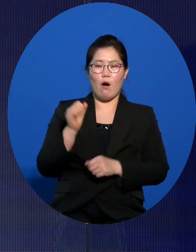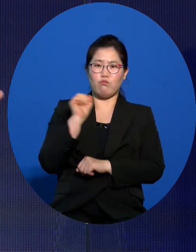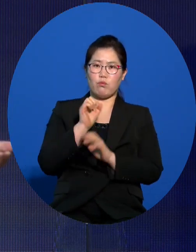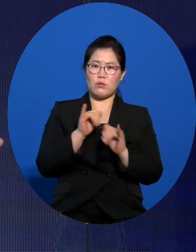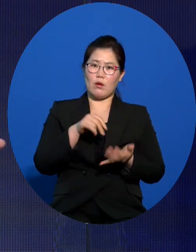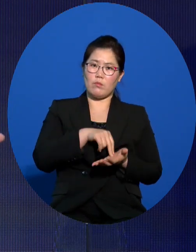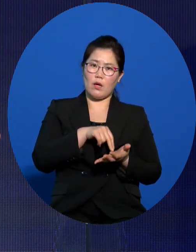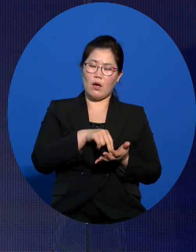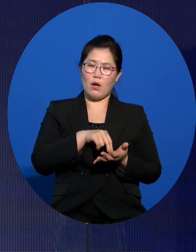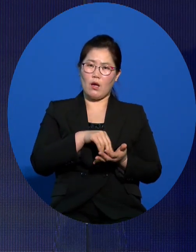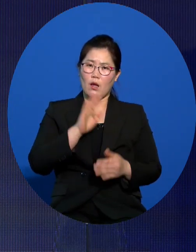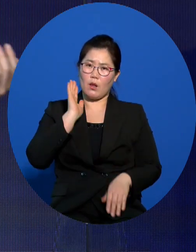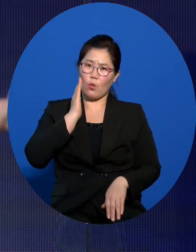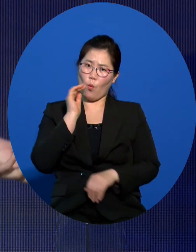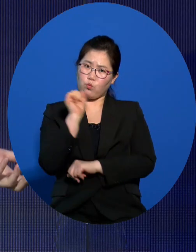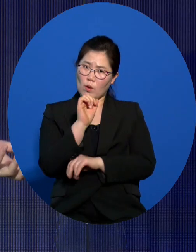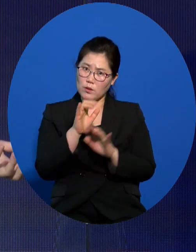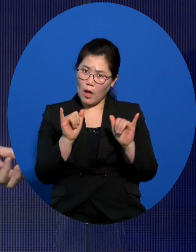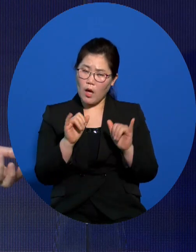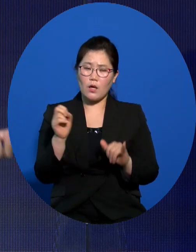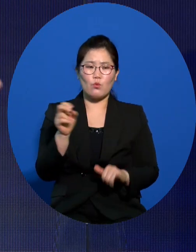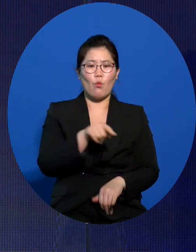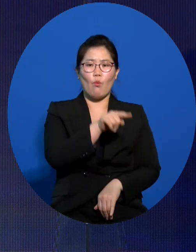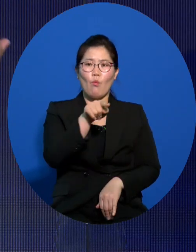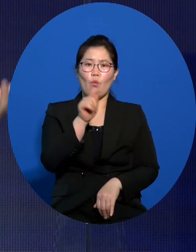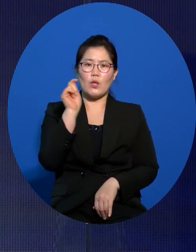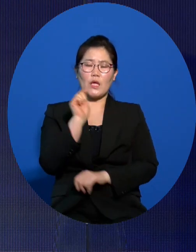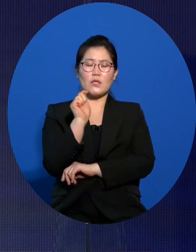the structure that we had, but